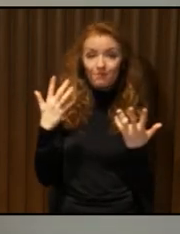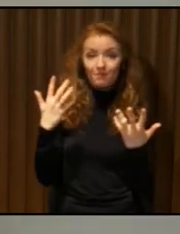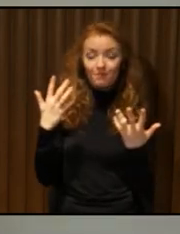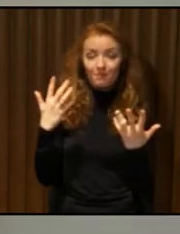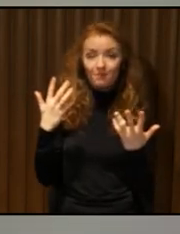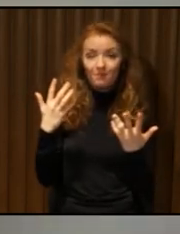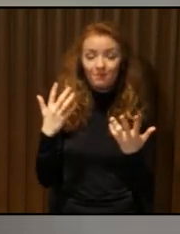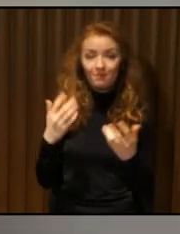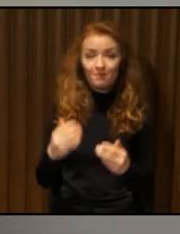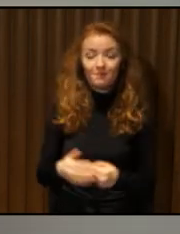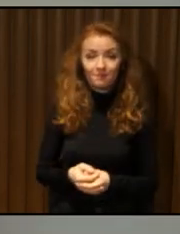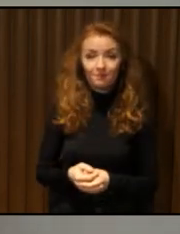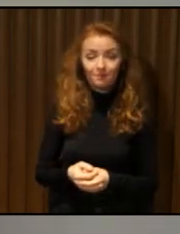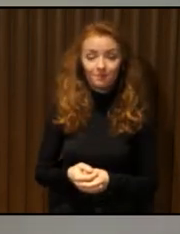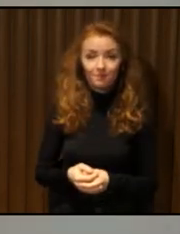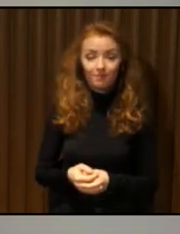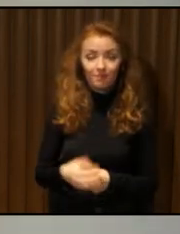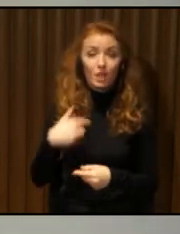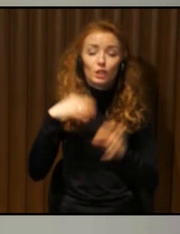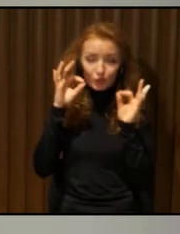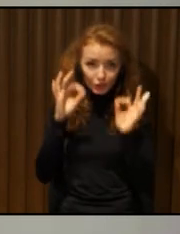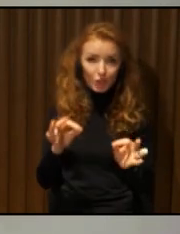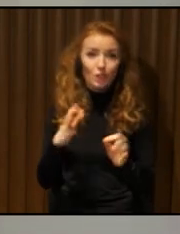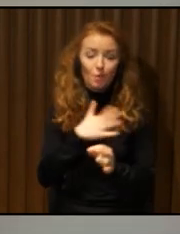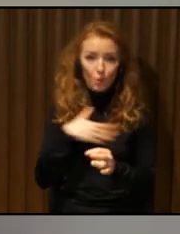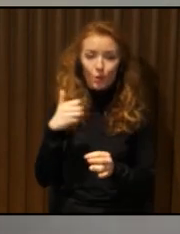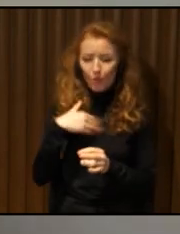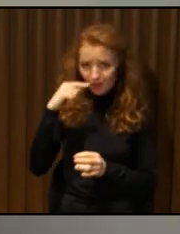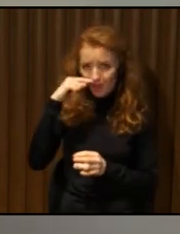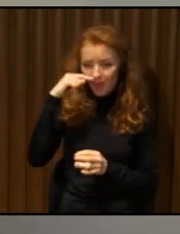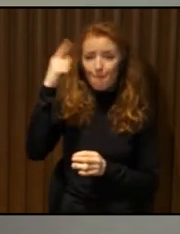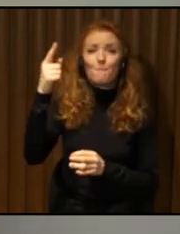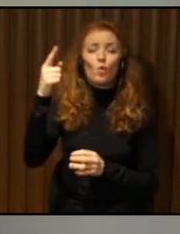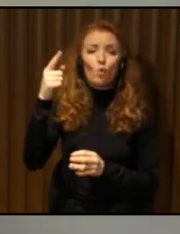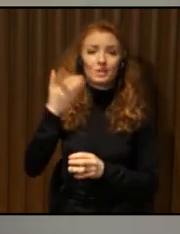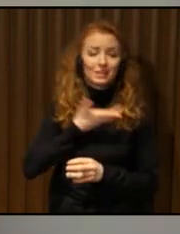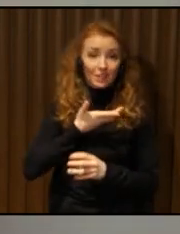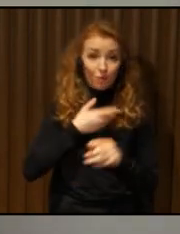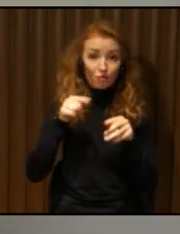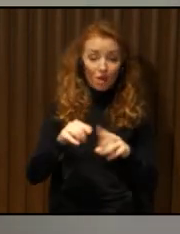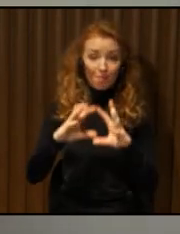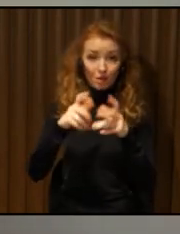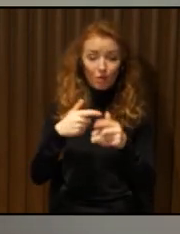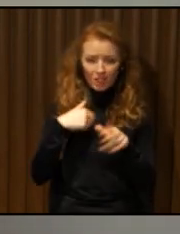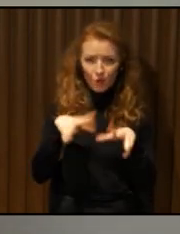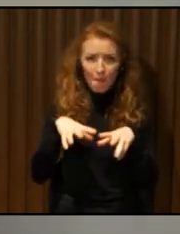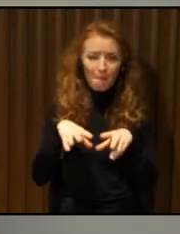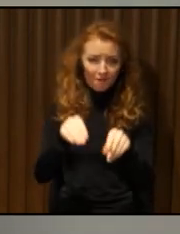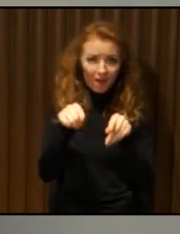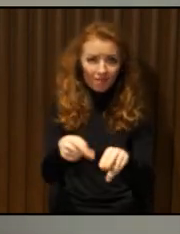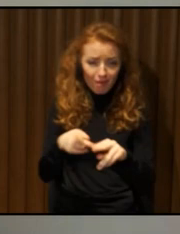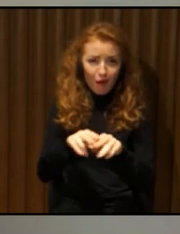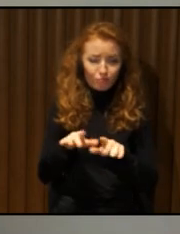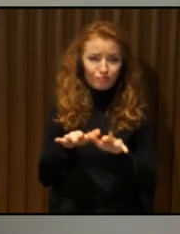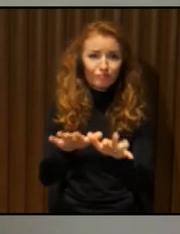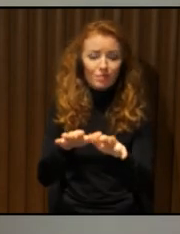I'm proud to live in a world where I can finally do things like that. I mean, as technology progresses, we can do